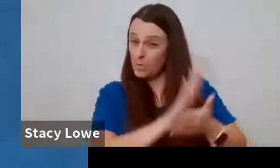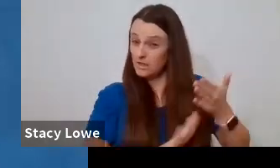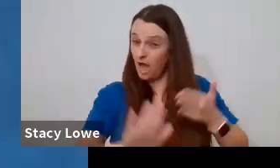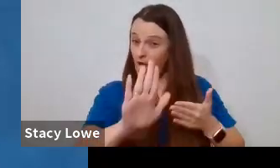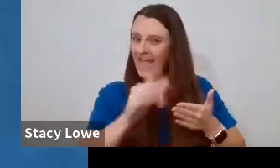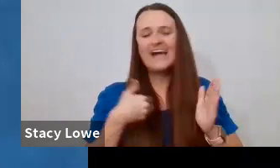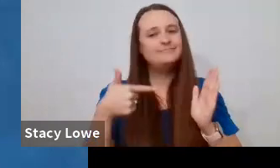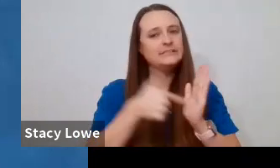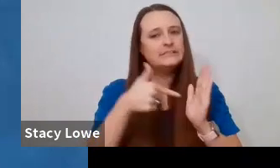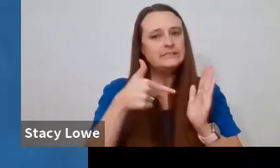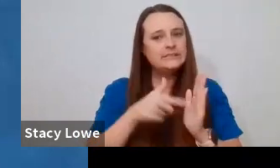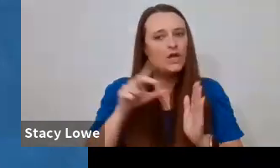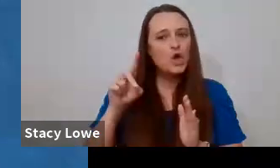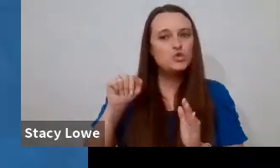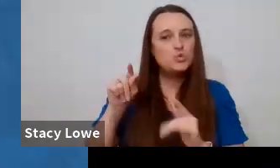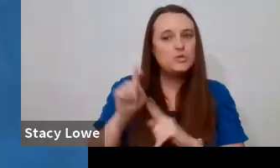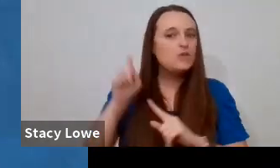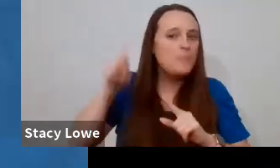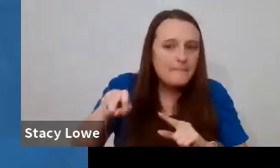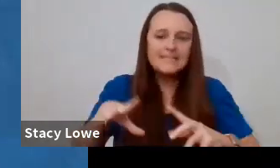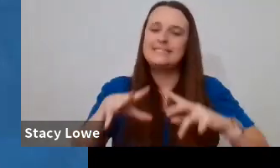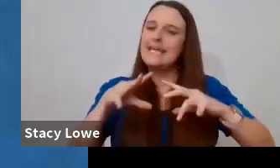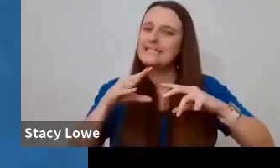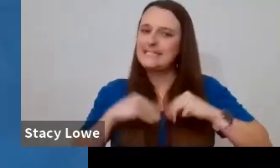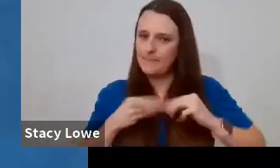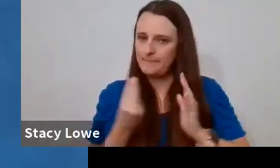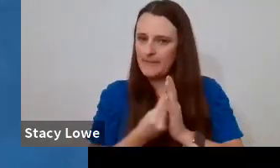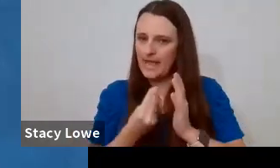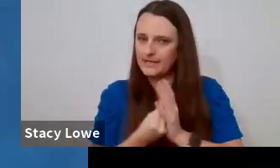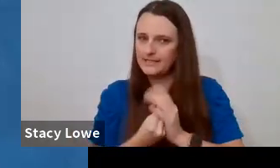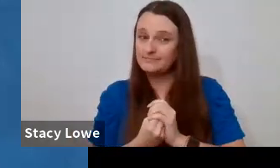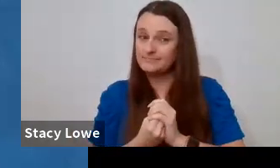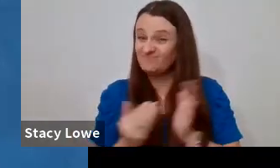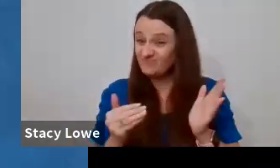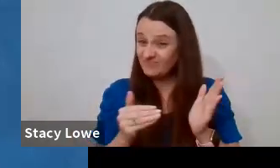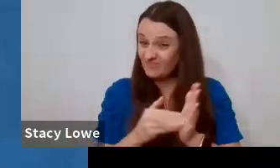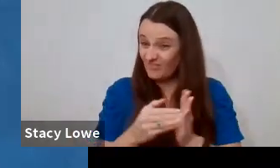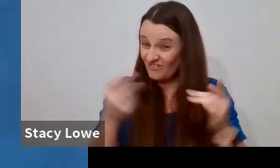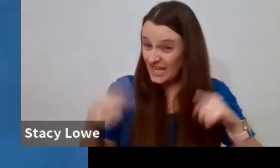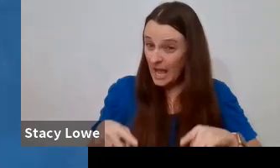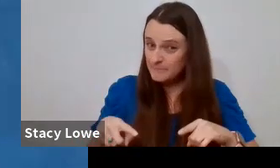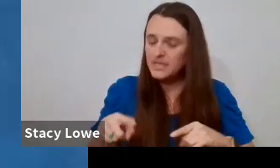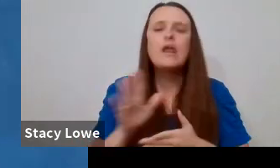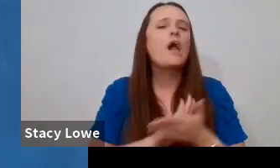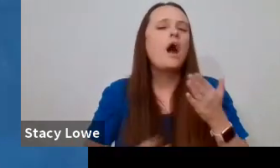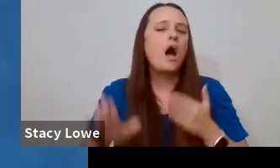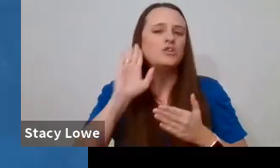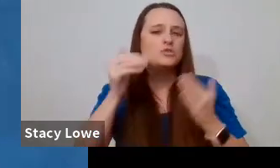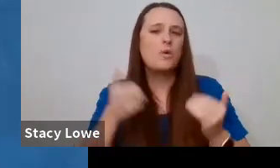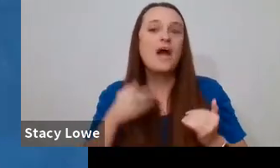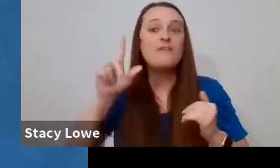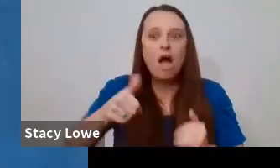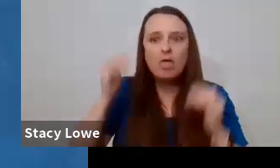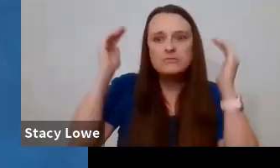by which you must accept your award, and colleges often have other steps for you to take, which may